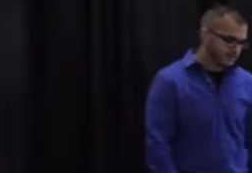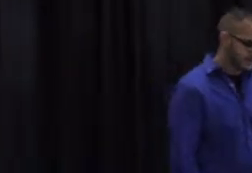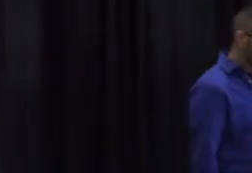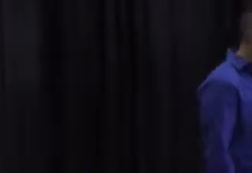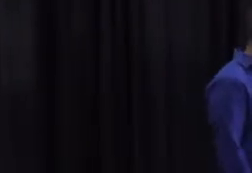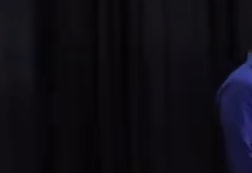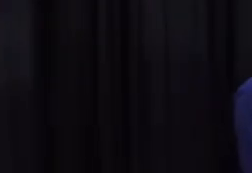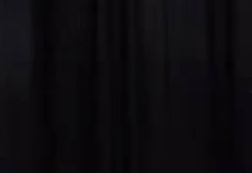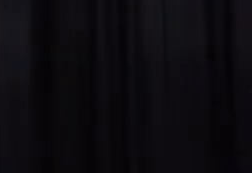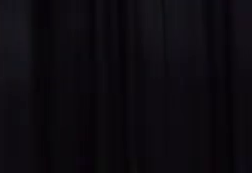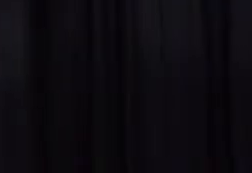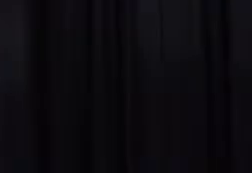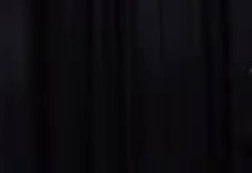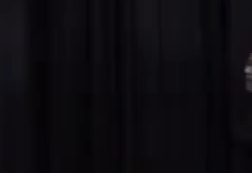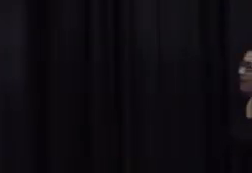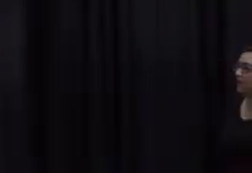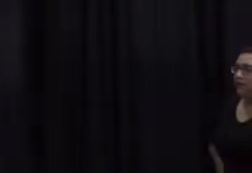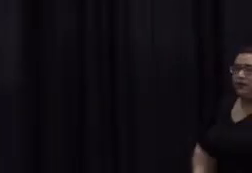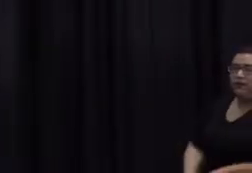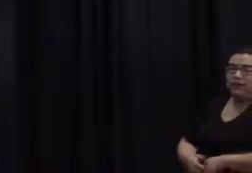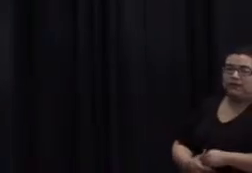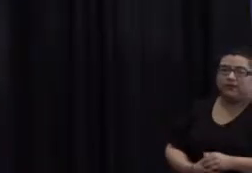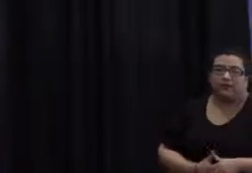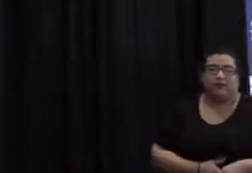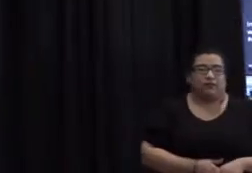Thank you very much, Dr.